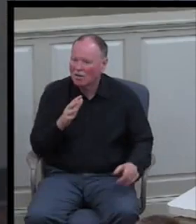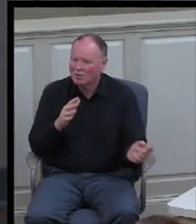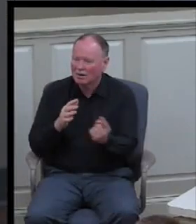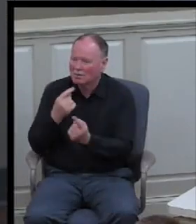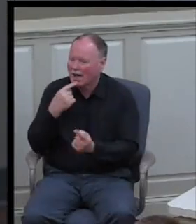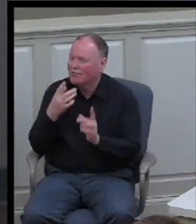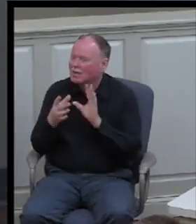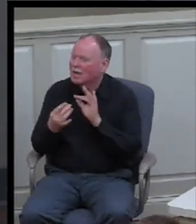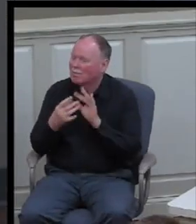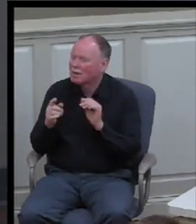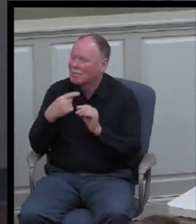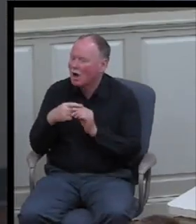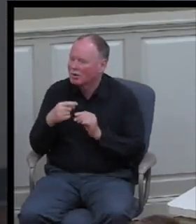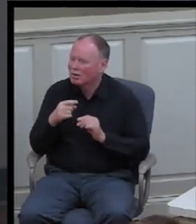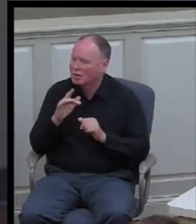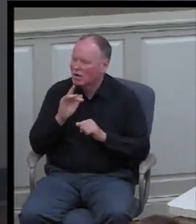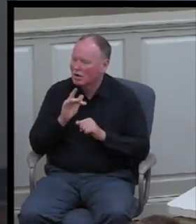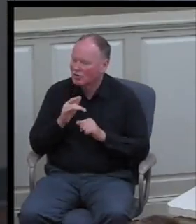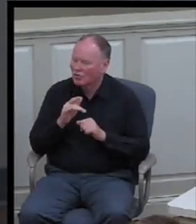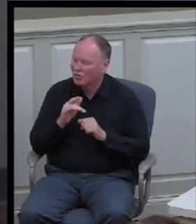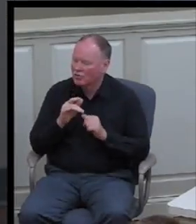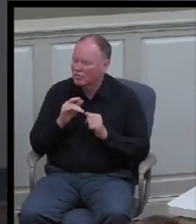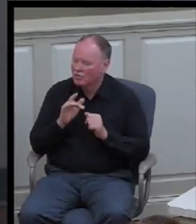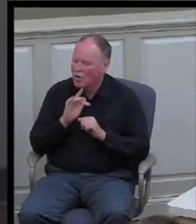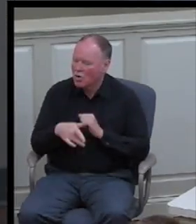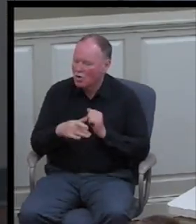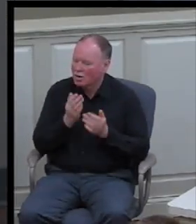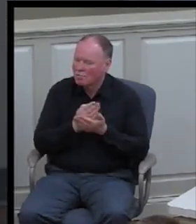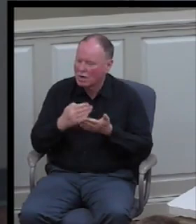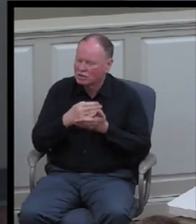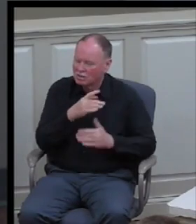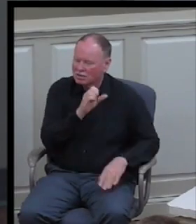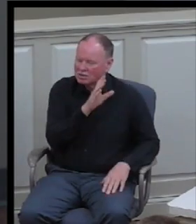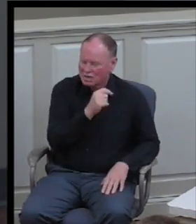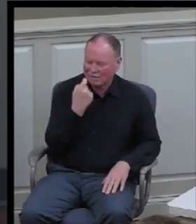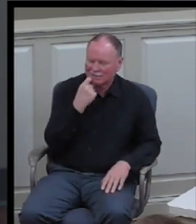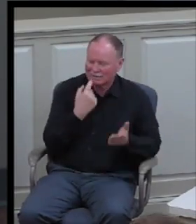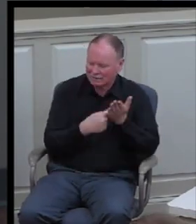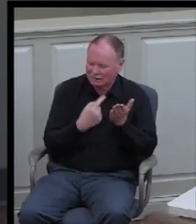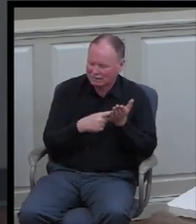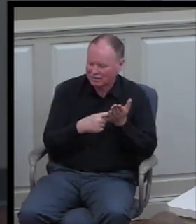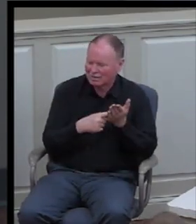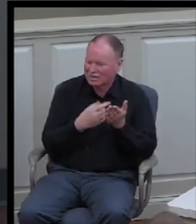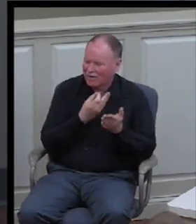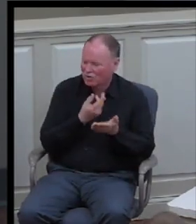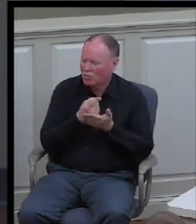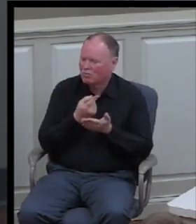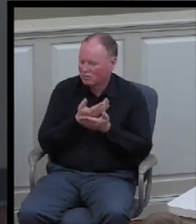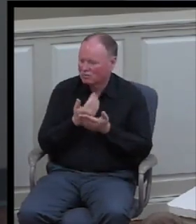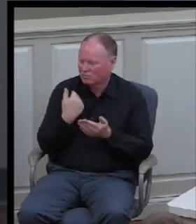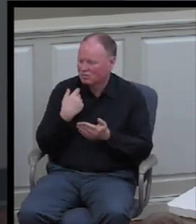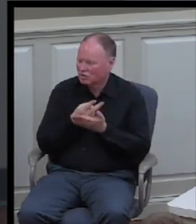I have a comment on the preliminary budget as presented by Mr. Scott a couple of weeks ago. First